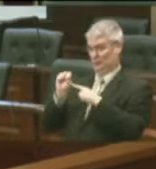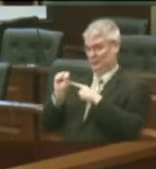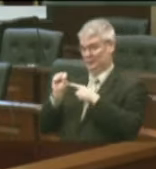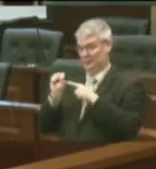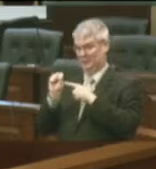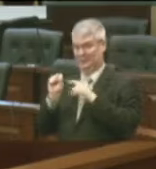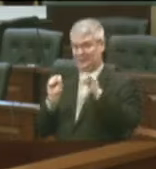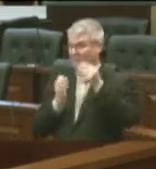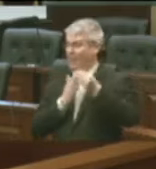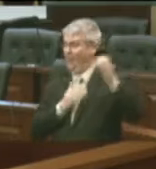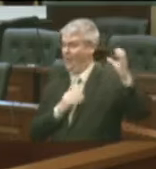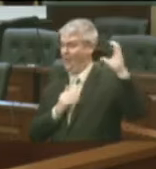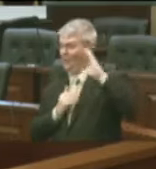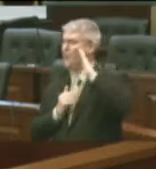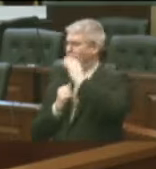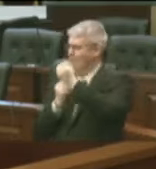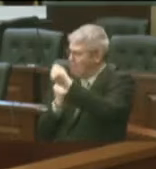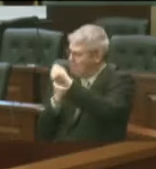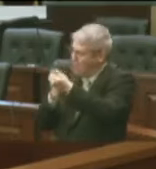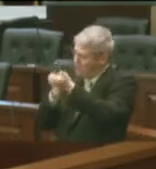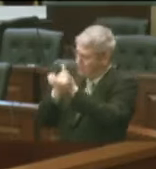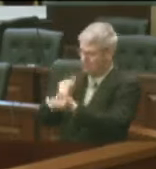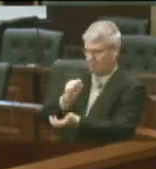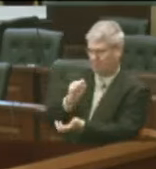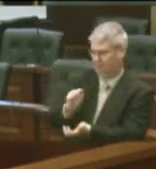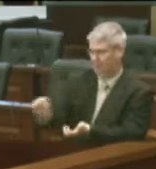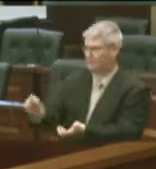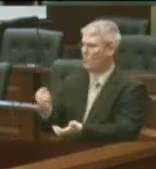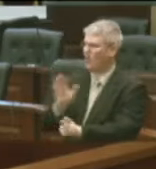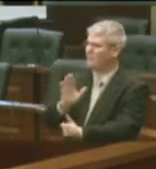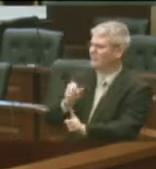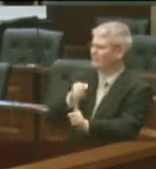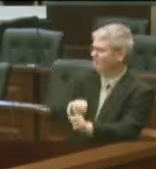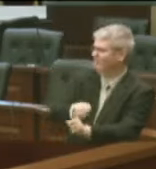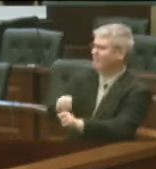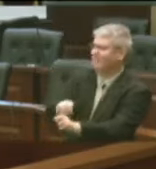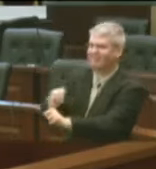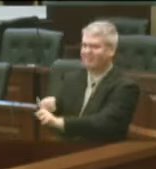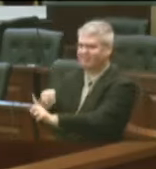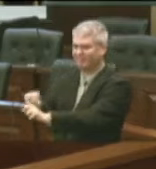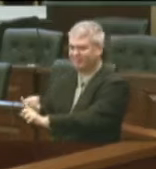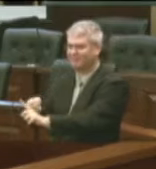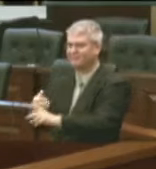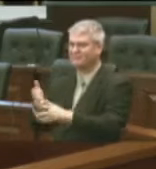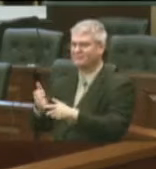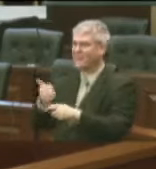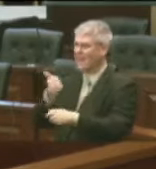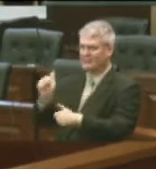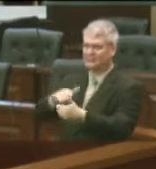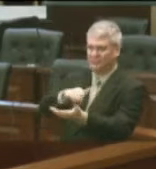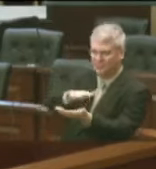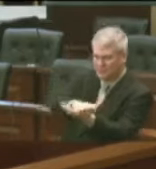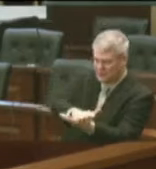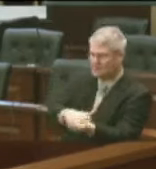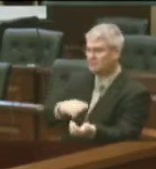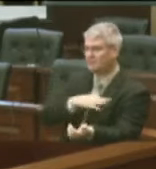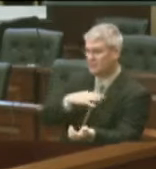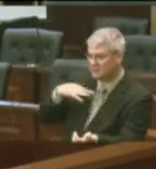it's important for students and parents and school staff to feel supported throughout this process. It's been tough